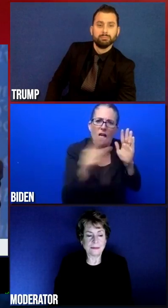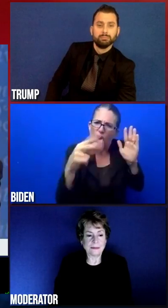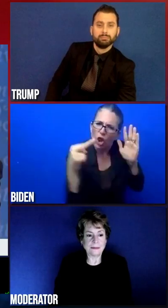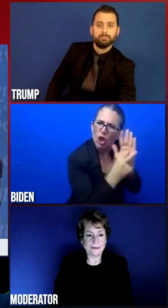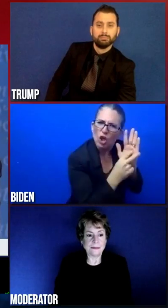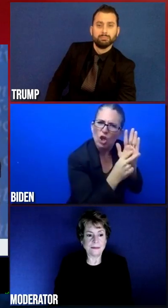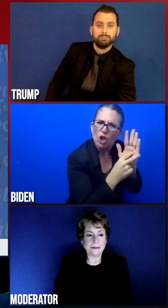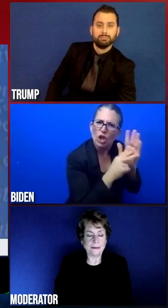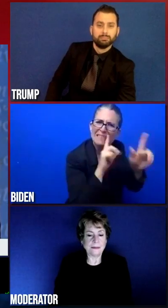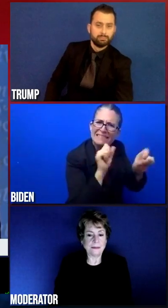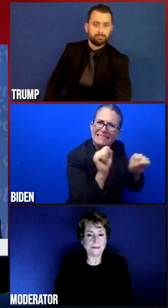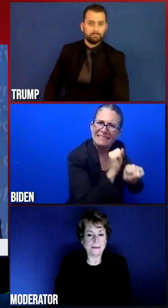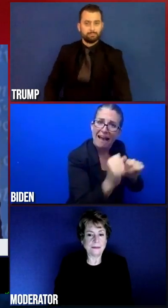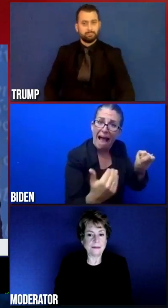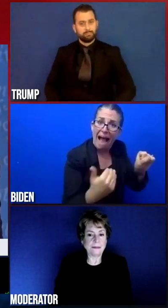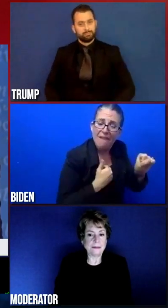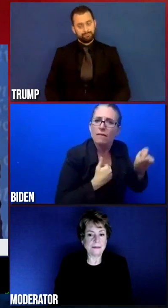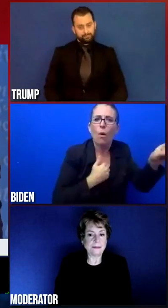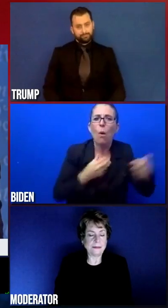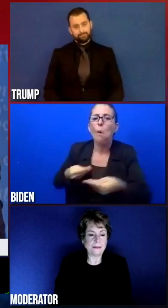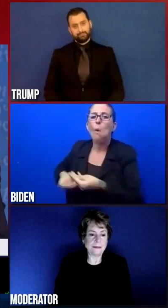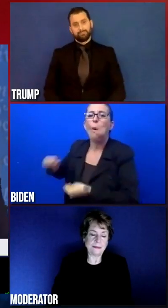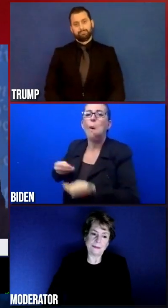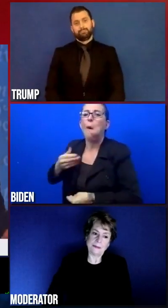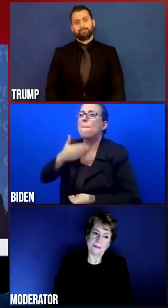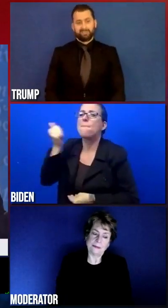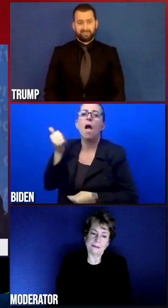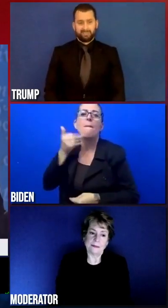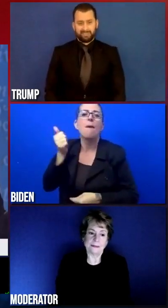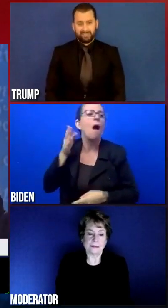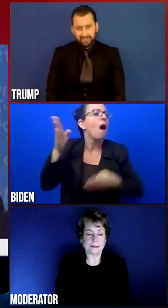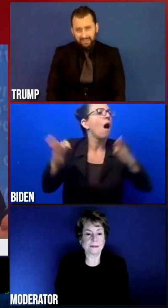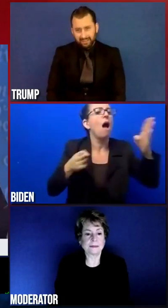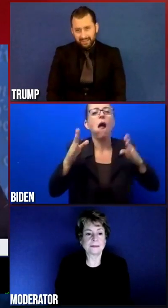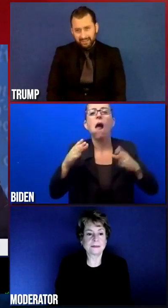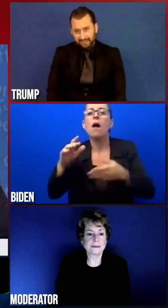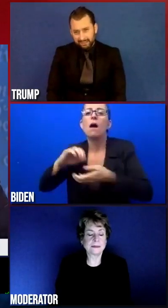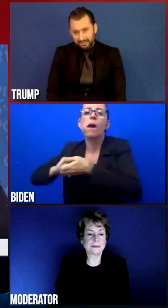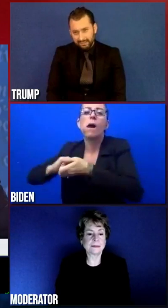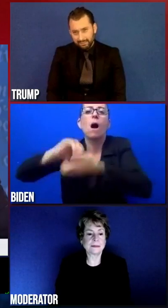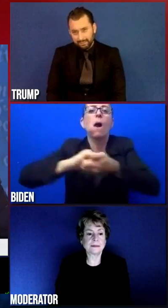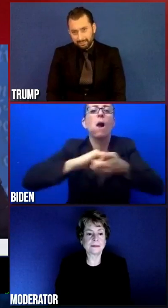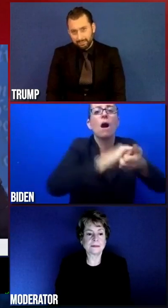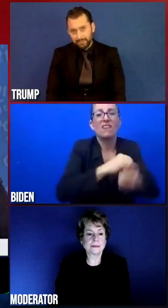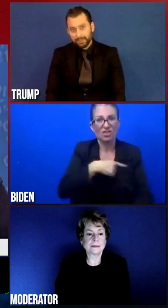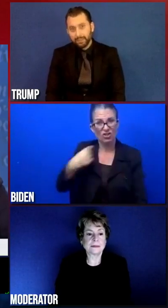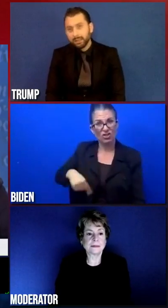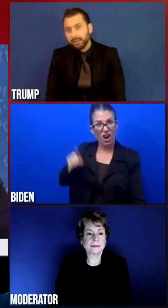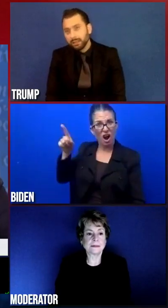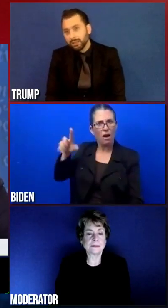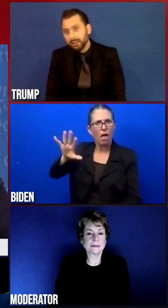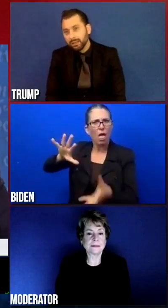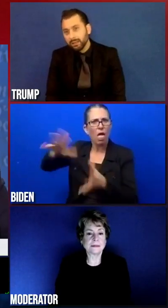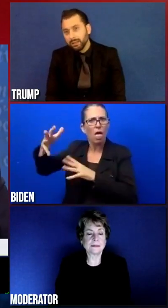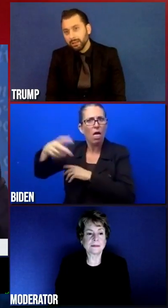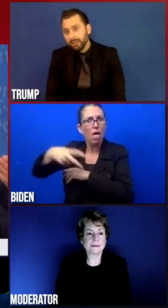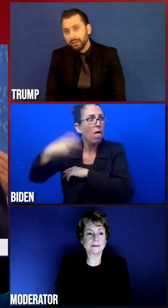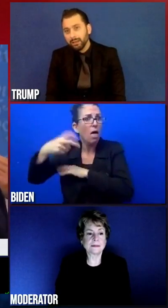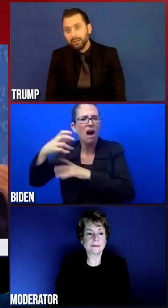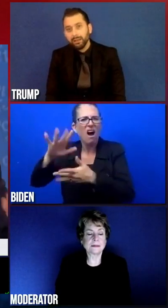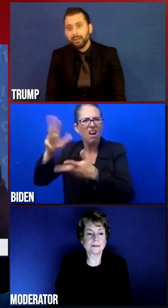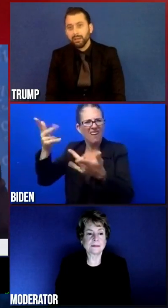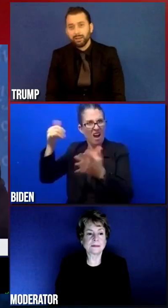art of the steal. We have a higher deficit with China now than we did before. We have the highest trade deficit with Mexico. China ate your lunch,